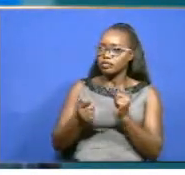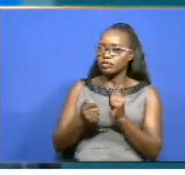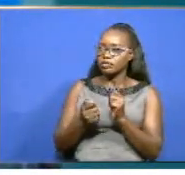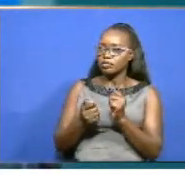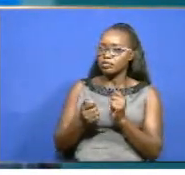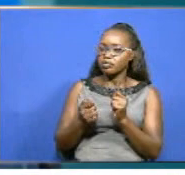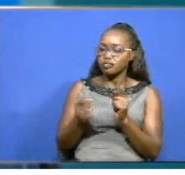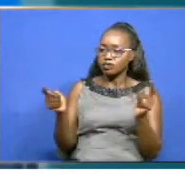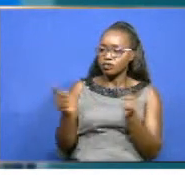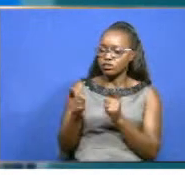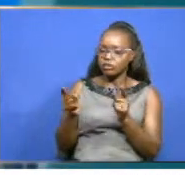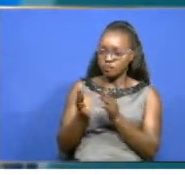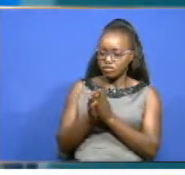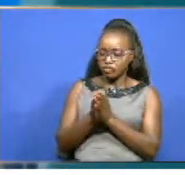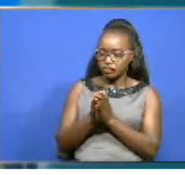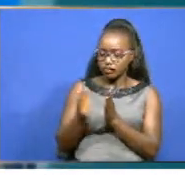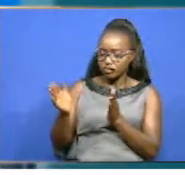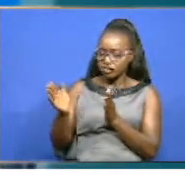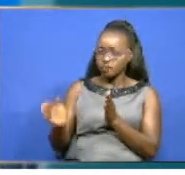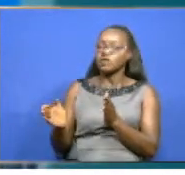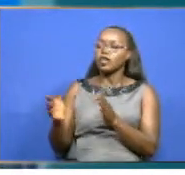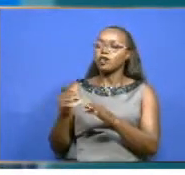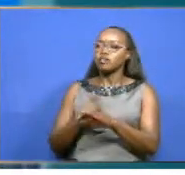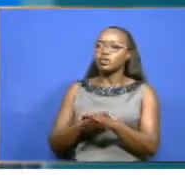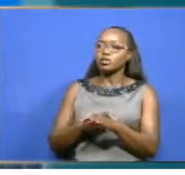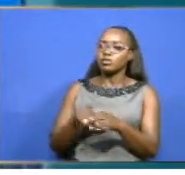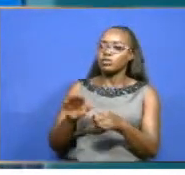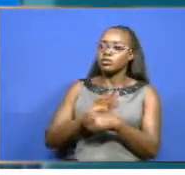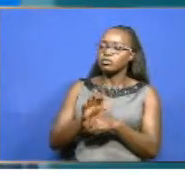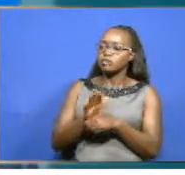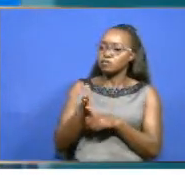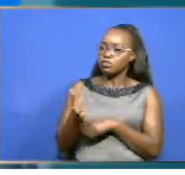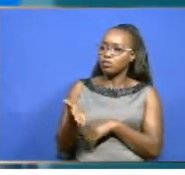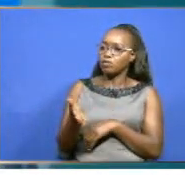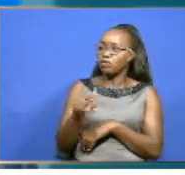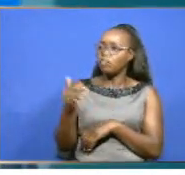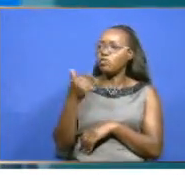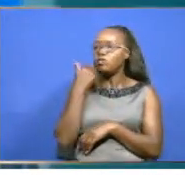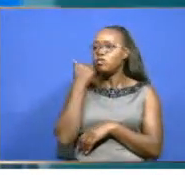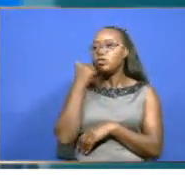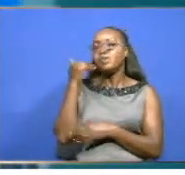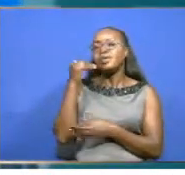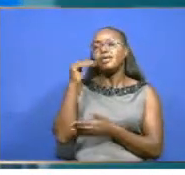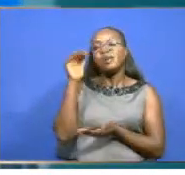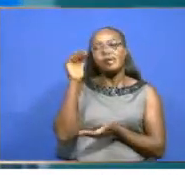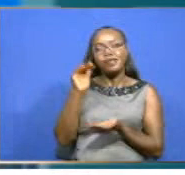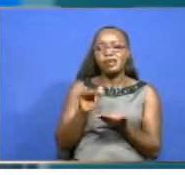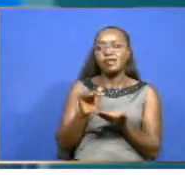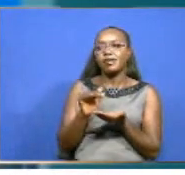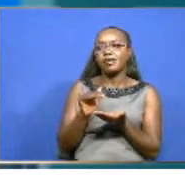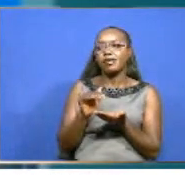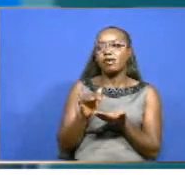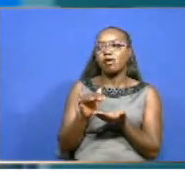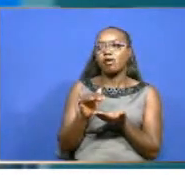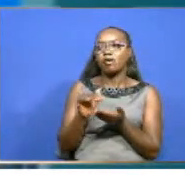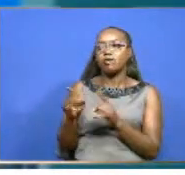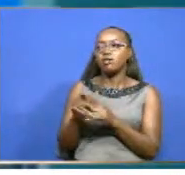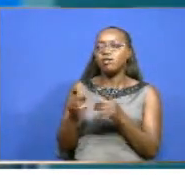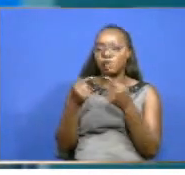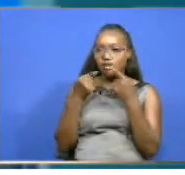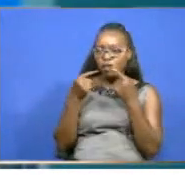of time. Now, over a short period that COVID was here, other diseases reduced according to information we are